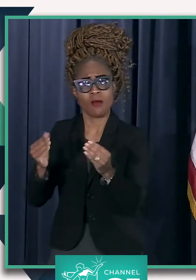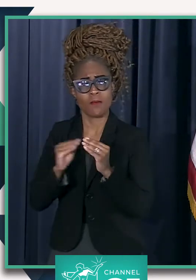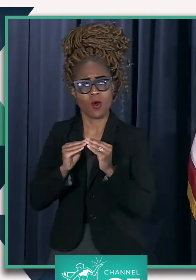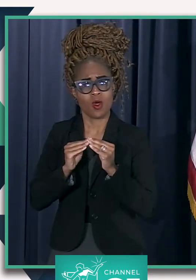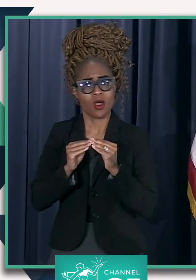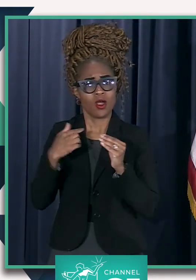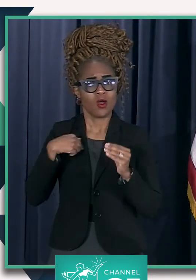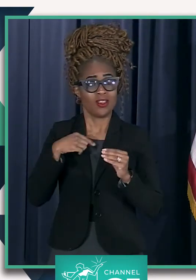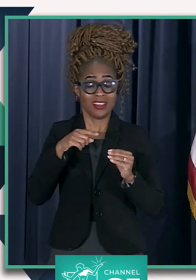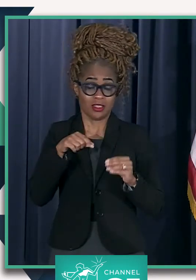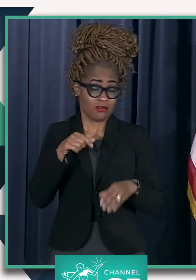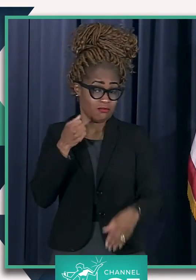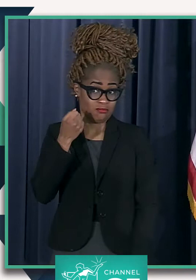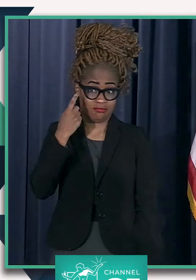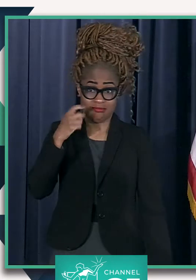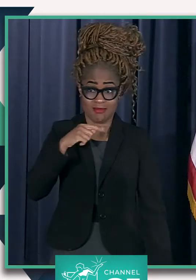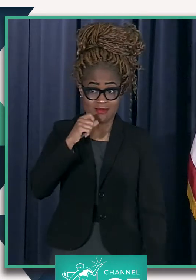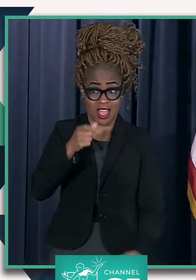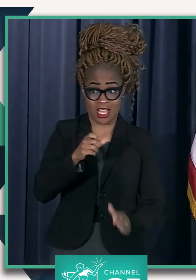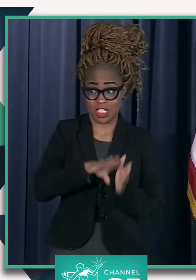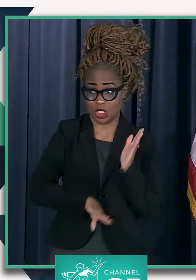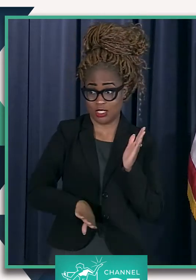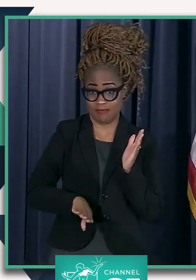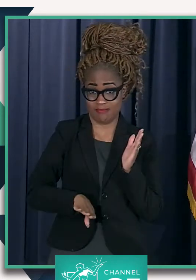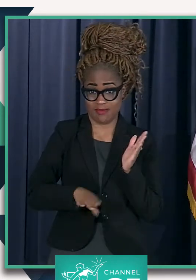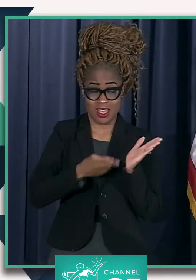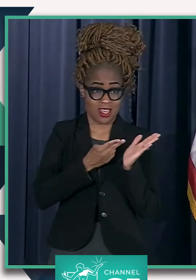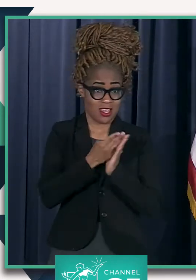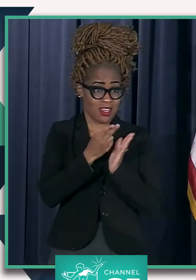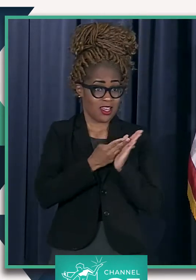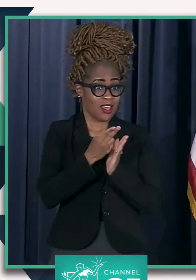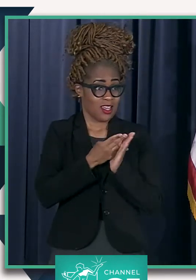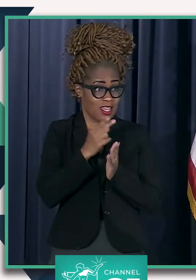is not cheap. Here is the truth. If